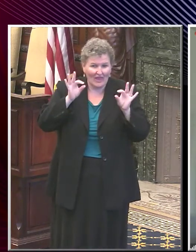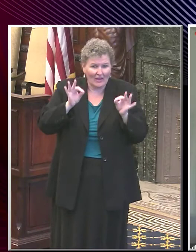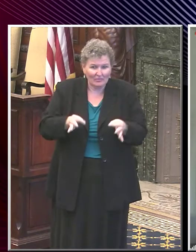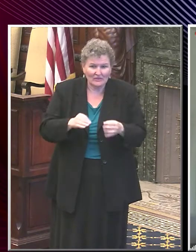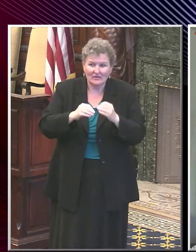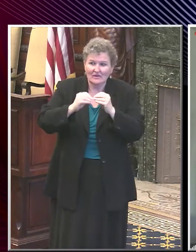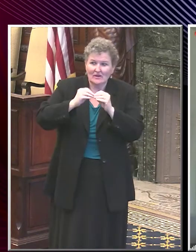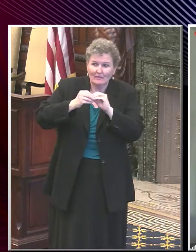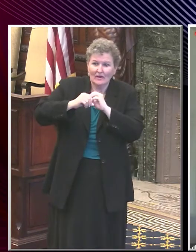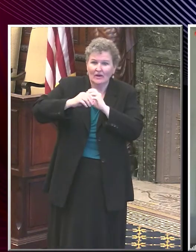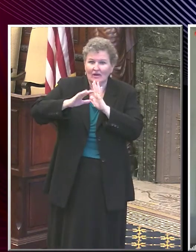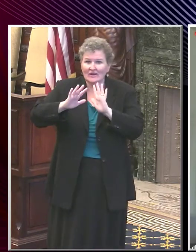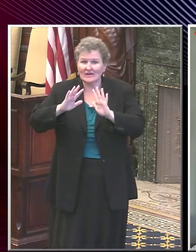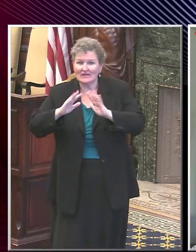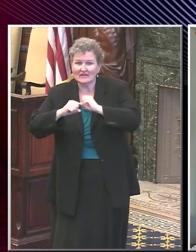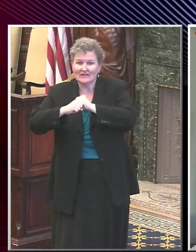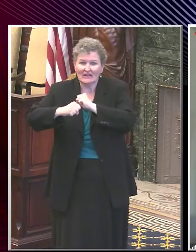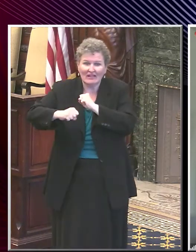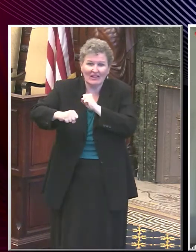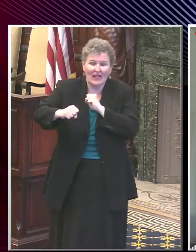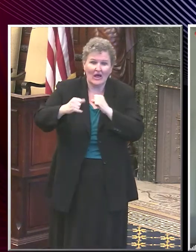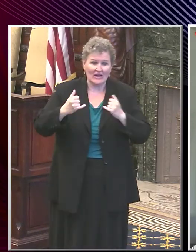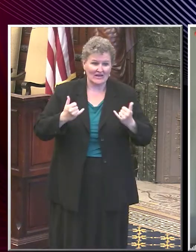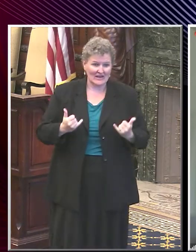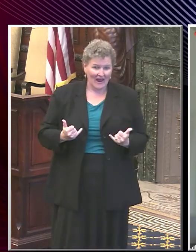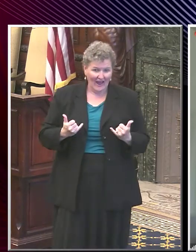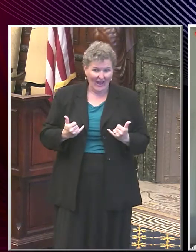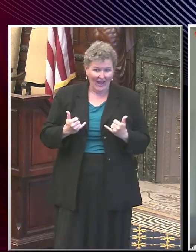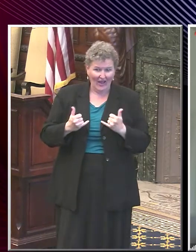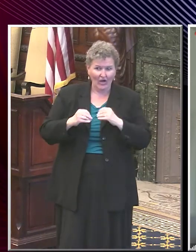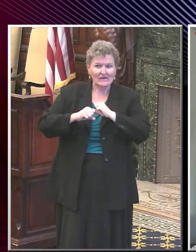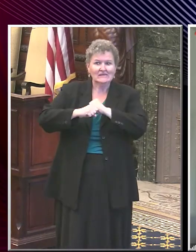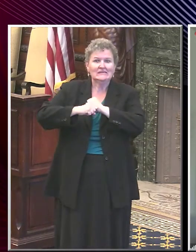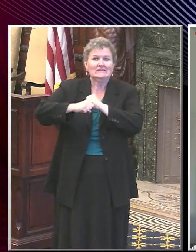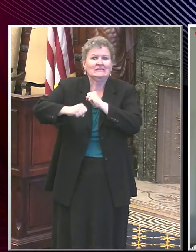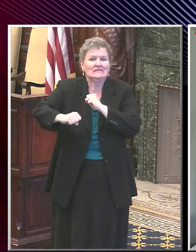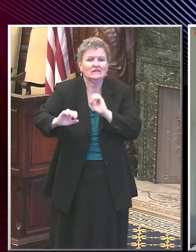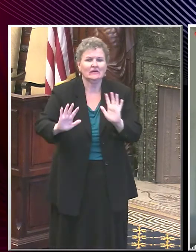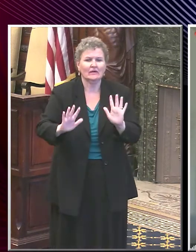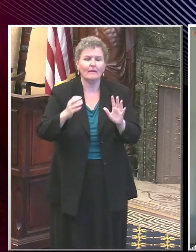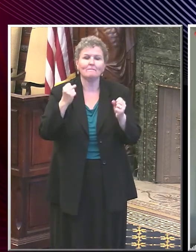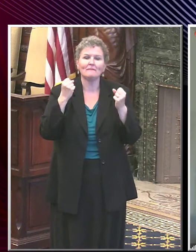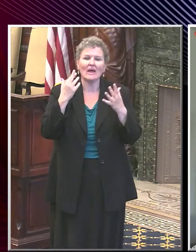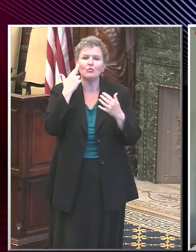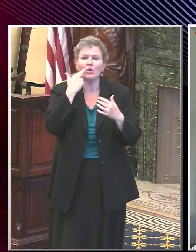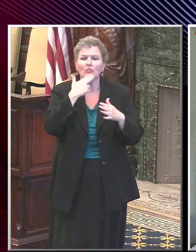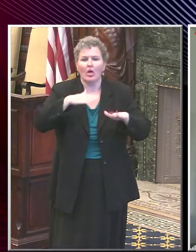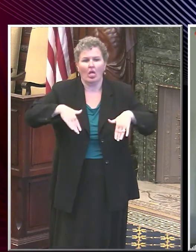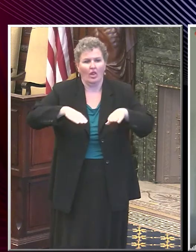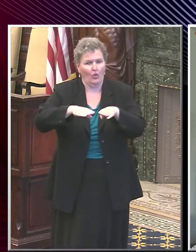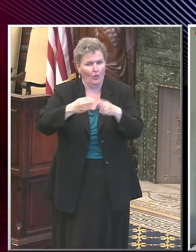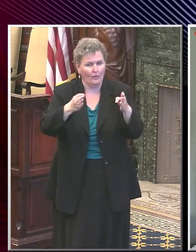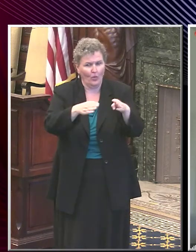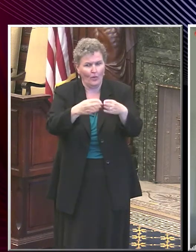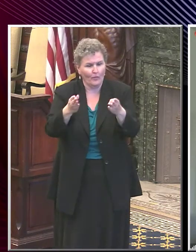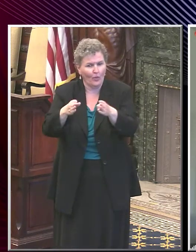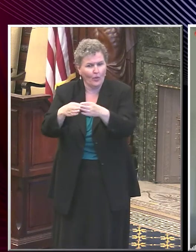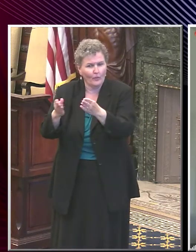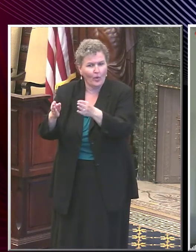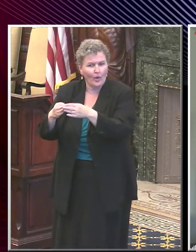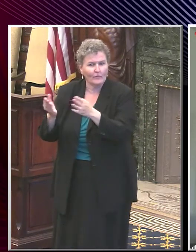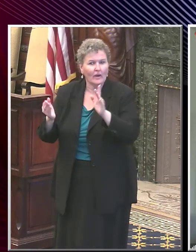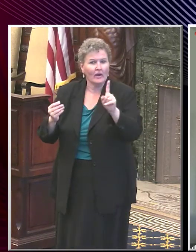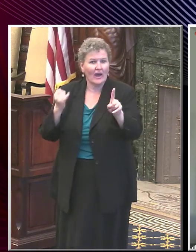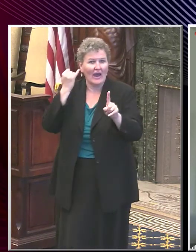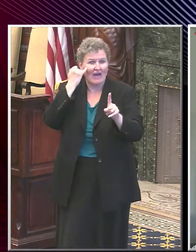look good right now. I think it's better for them to not open than to open and have to turn around and shut down again a week or